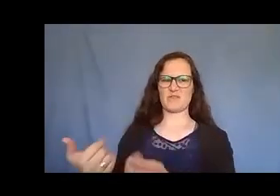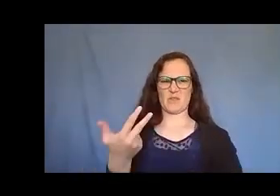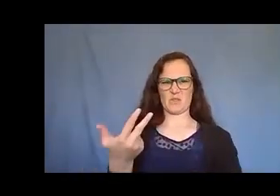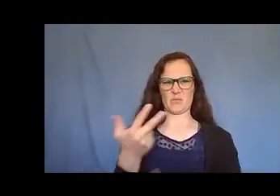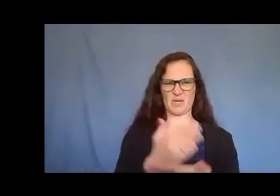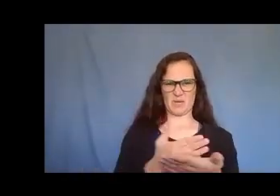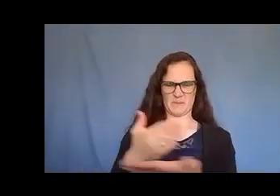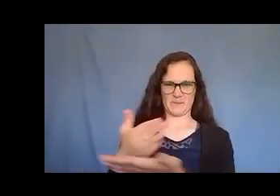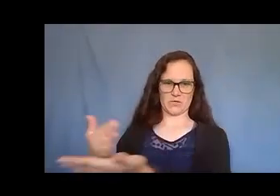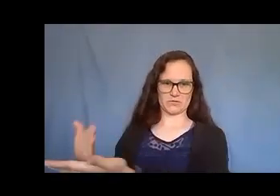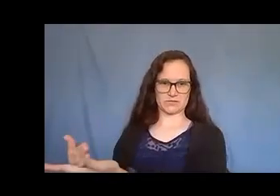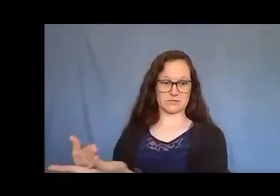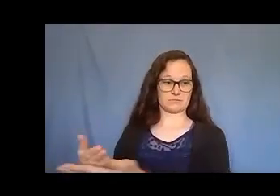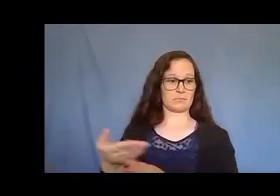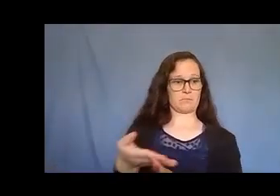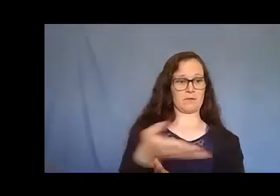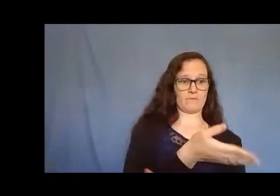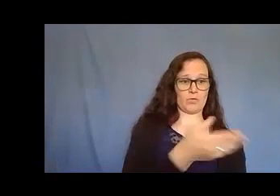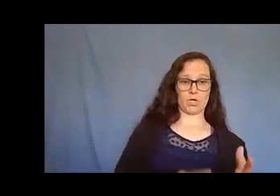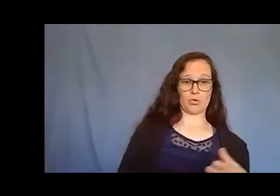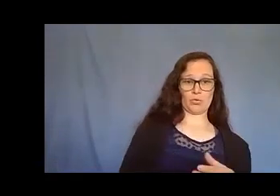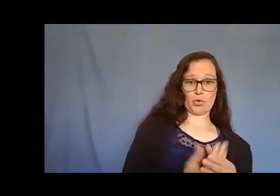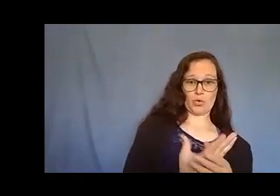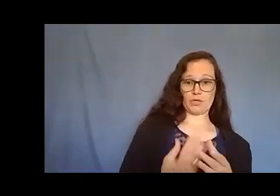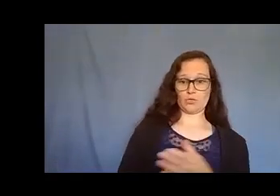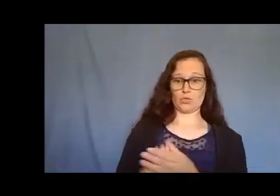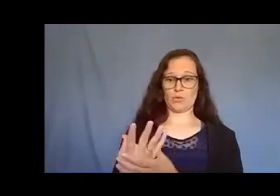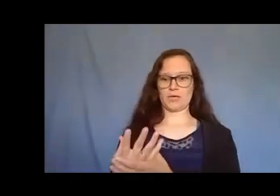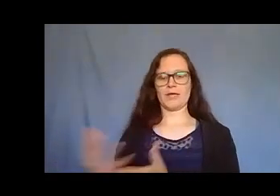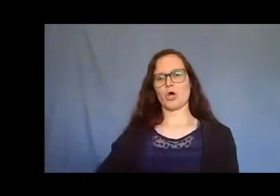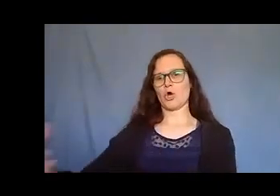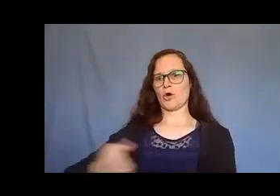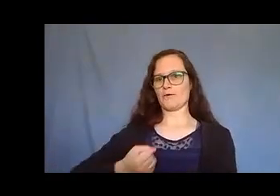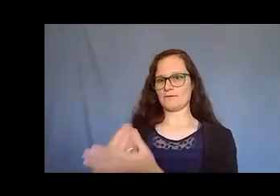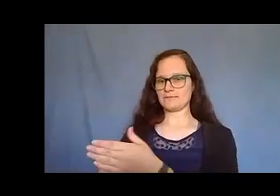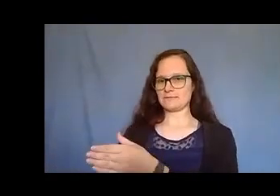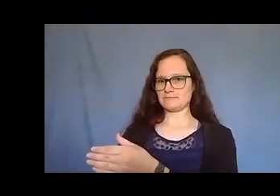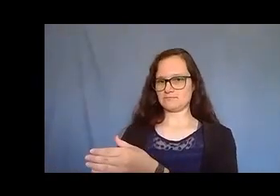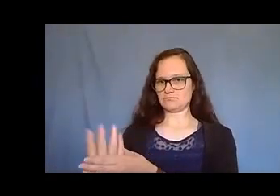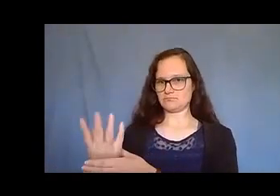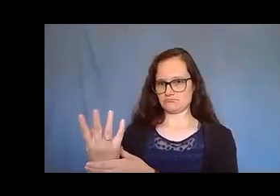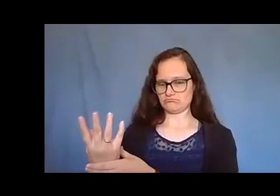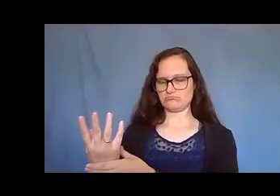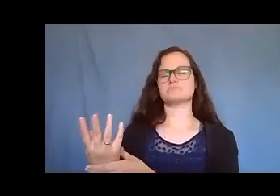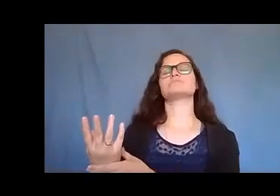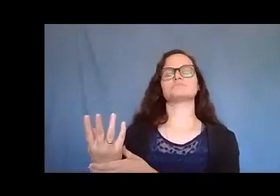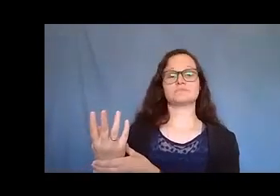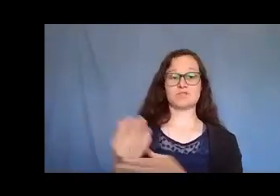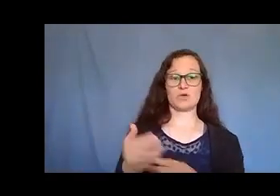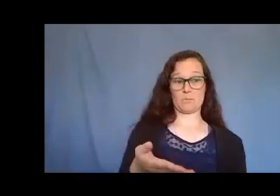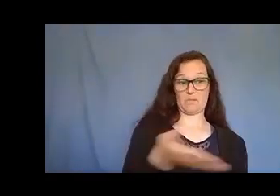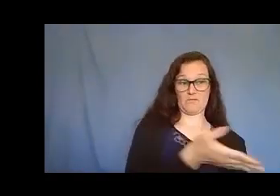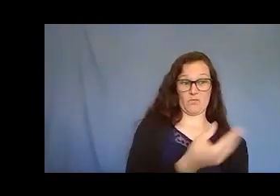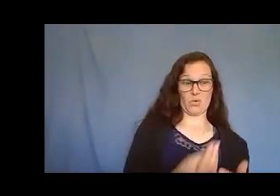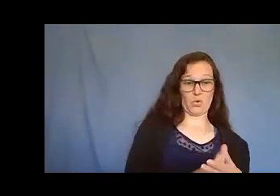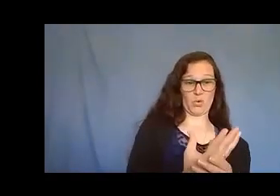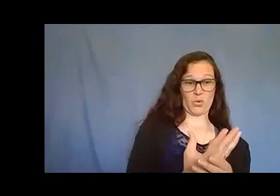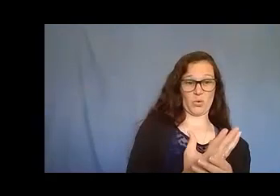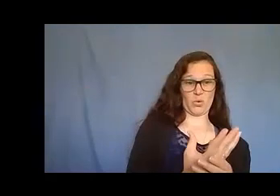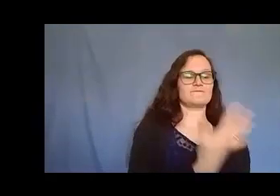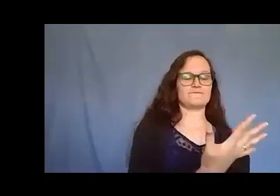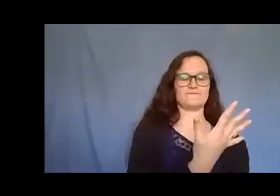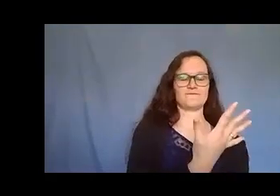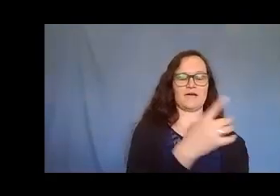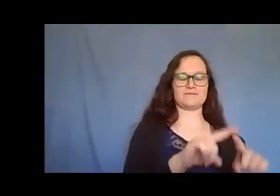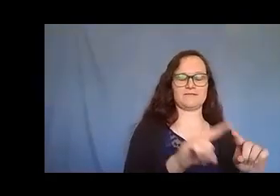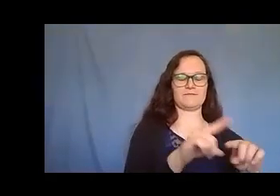the pre-growing, growing, and harvest seasons. During the pre-growing season, 5 fields were selected for the experiment